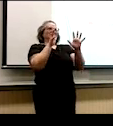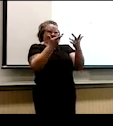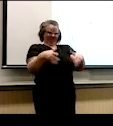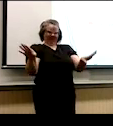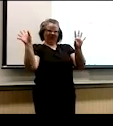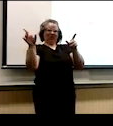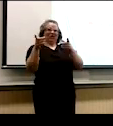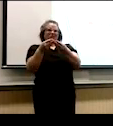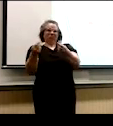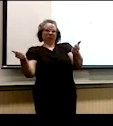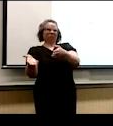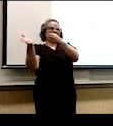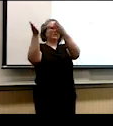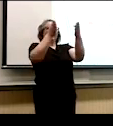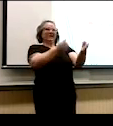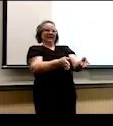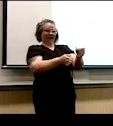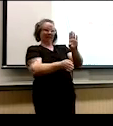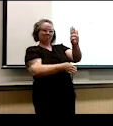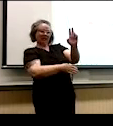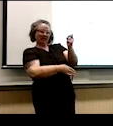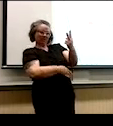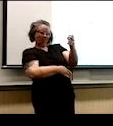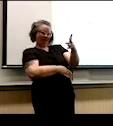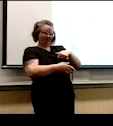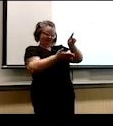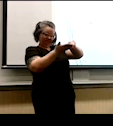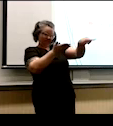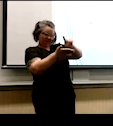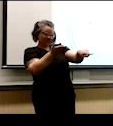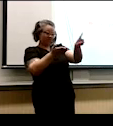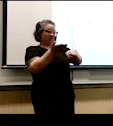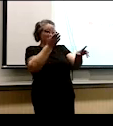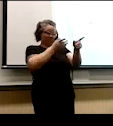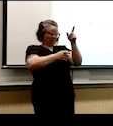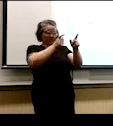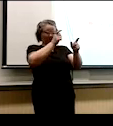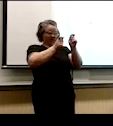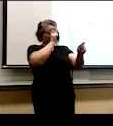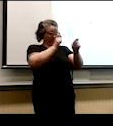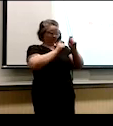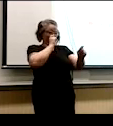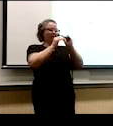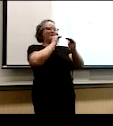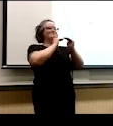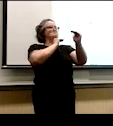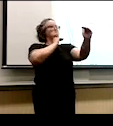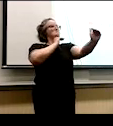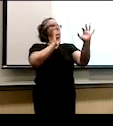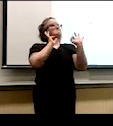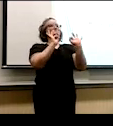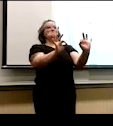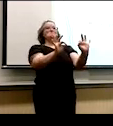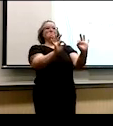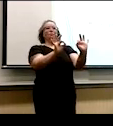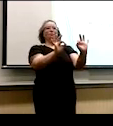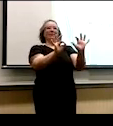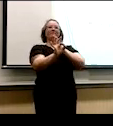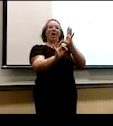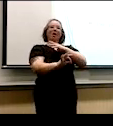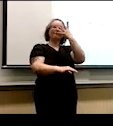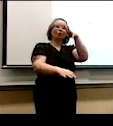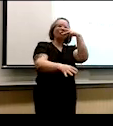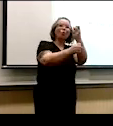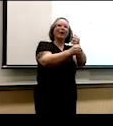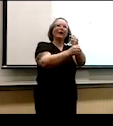began hoarding. That's another feature that we see in people without Down syndrome often, but I find it a little bit more common. It's